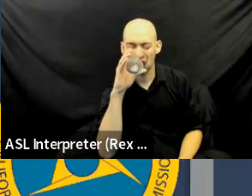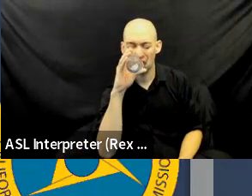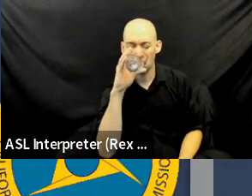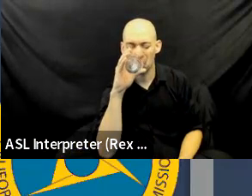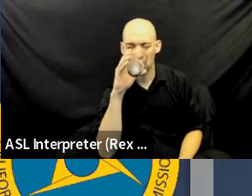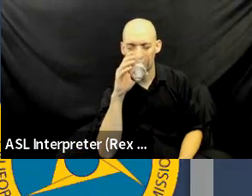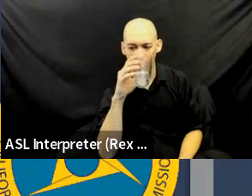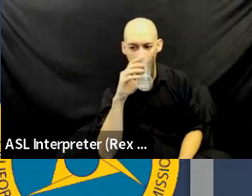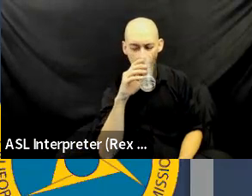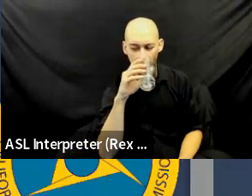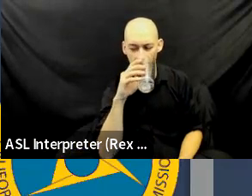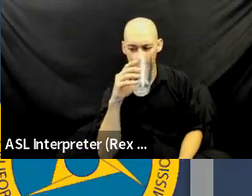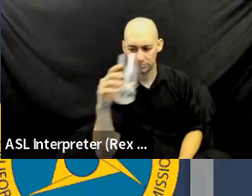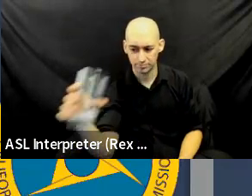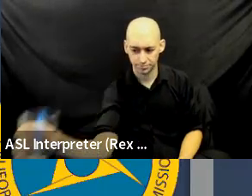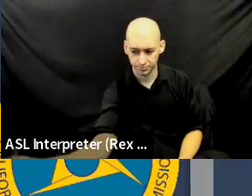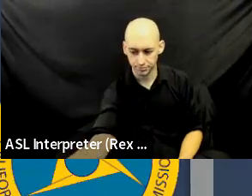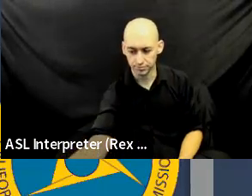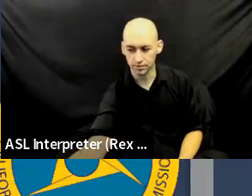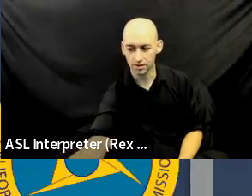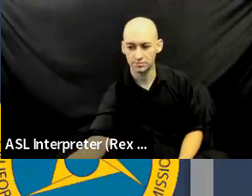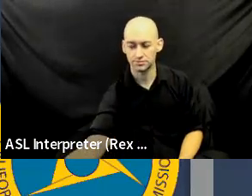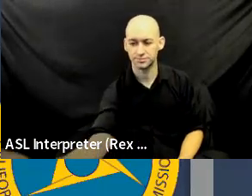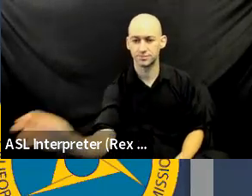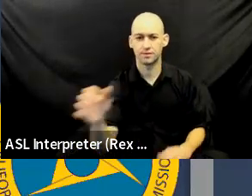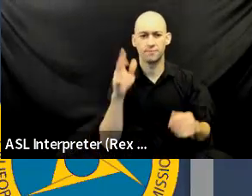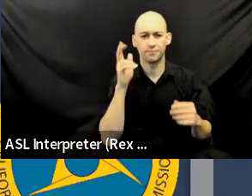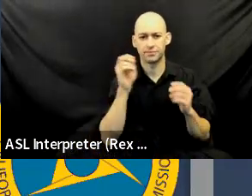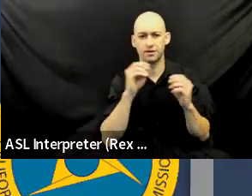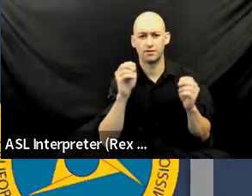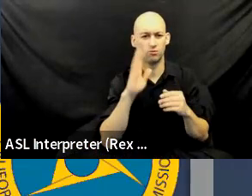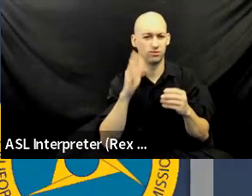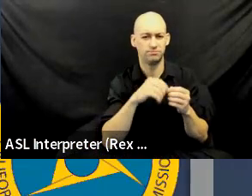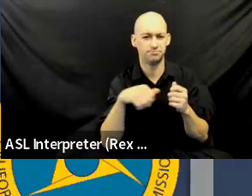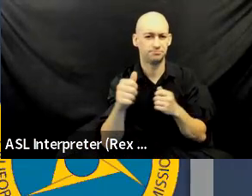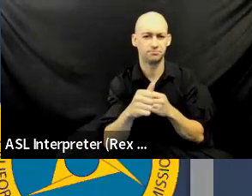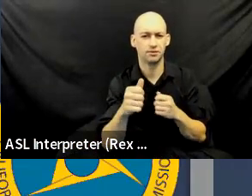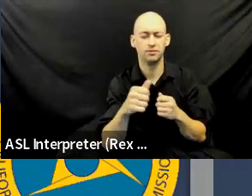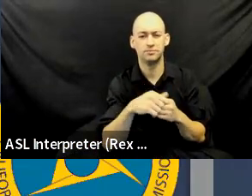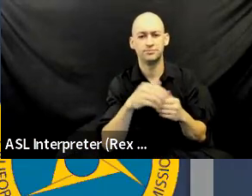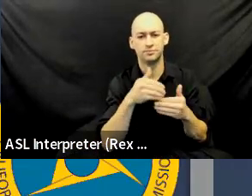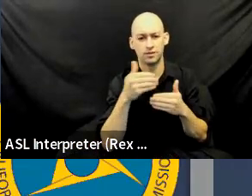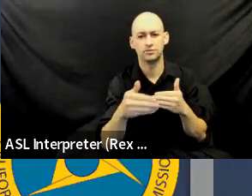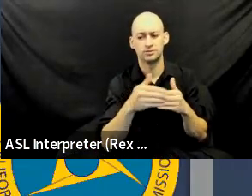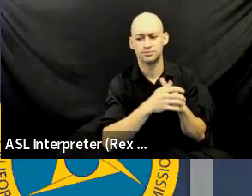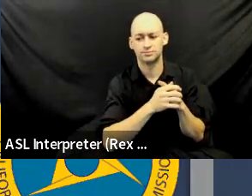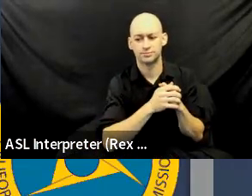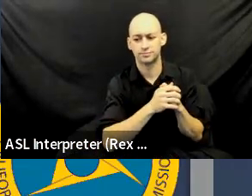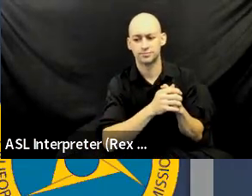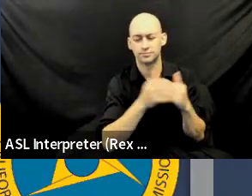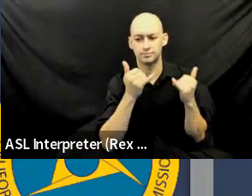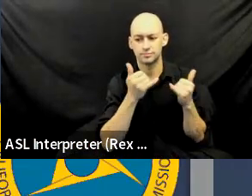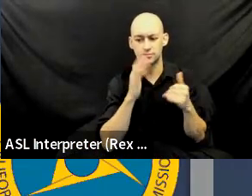Okay, hearing nothing, we can go ahead and move forward. We have no other requests at this time. Great, thank you. Now we will